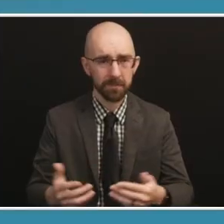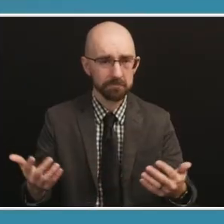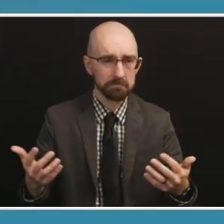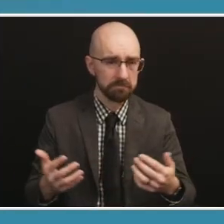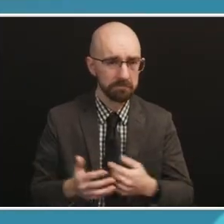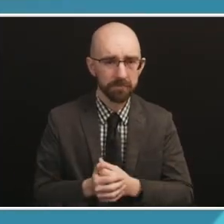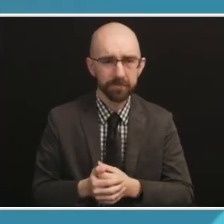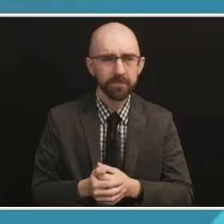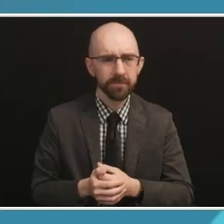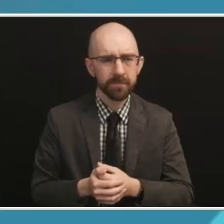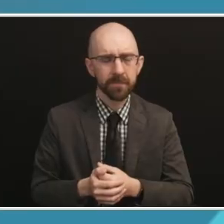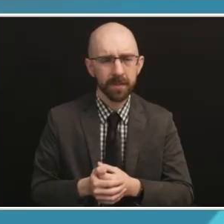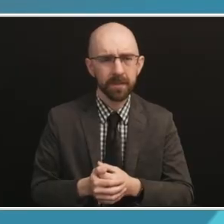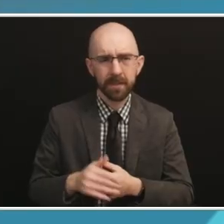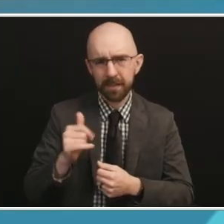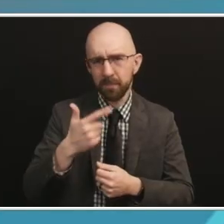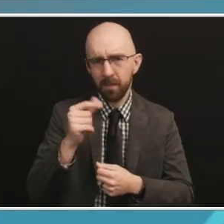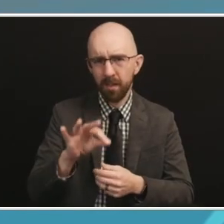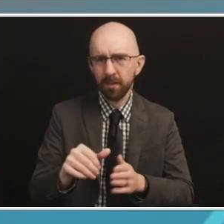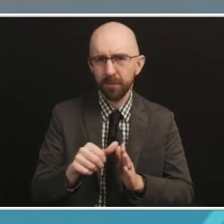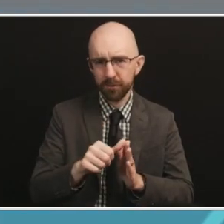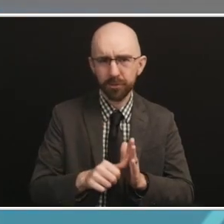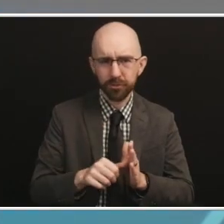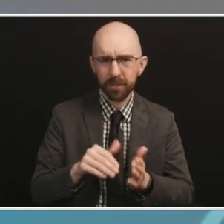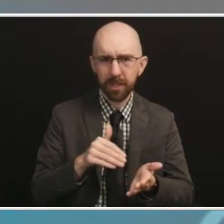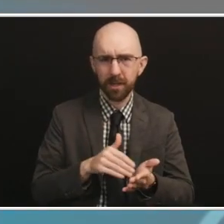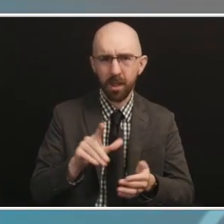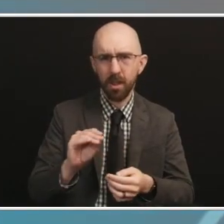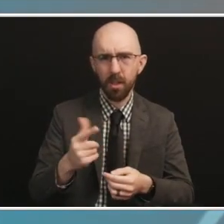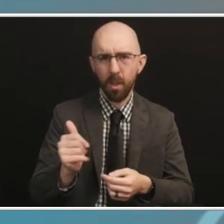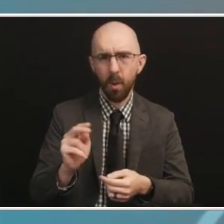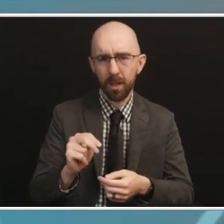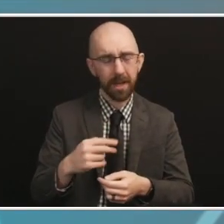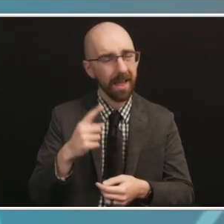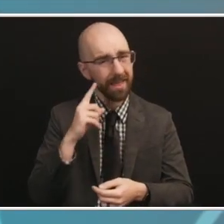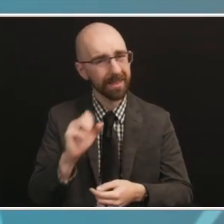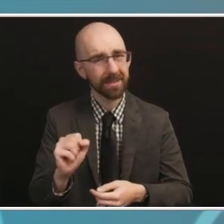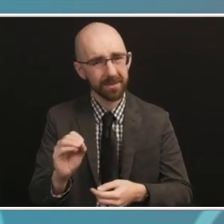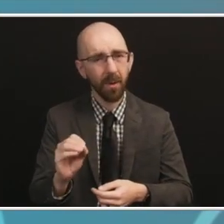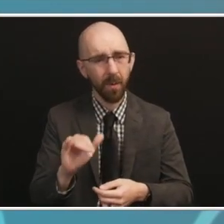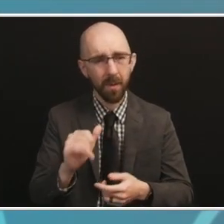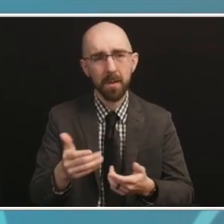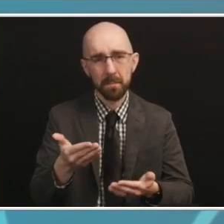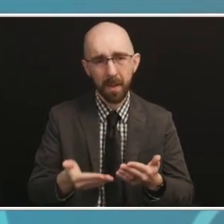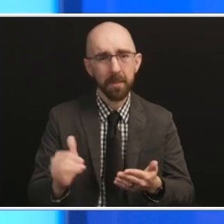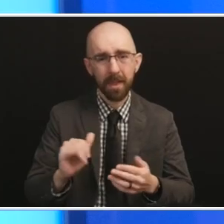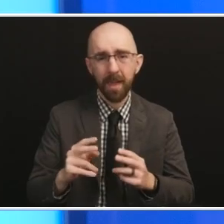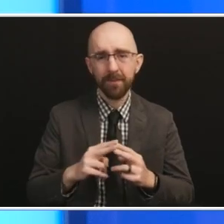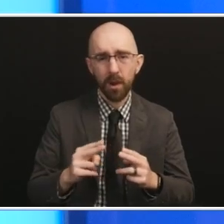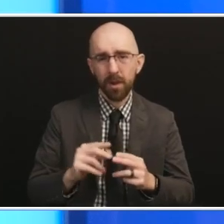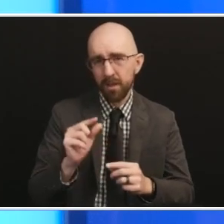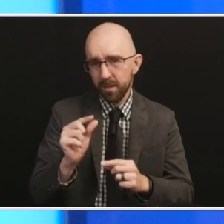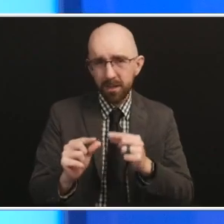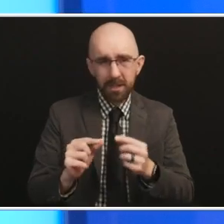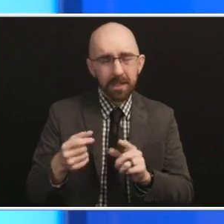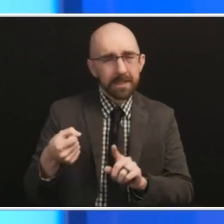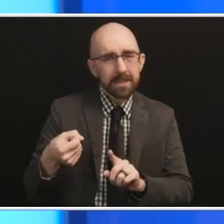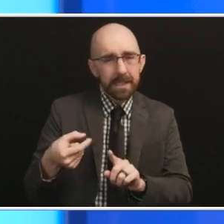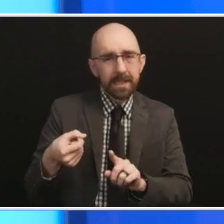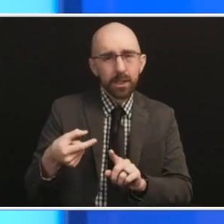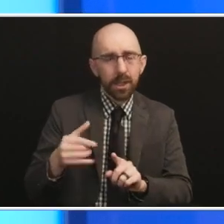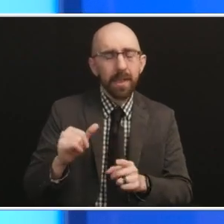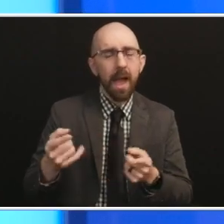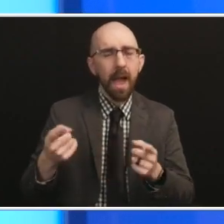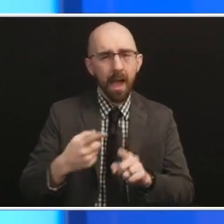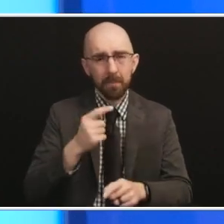Is that because of the surgery, Dr. Logan? I think so, yeah. Those may be like very tiny seizures that are happening, but because of the surgery,